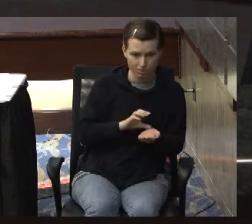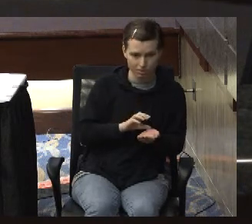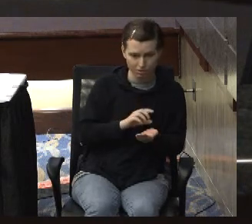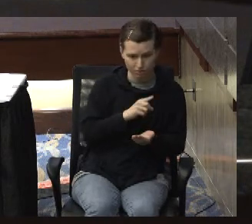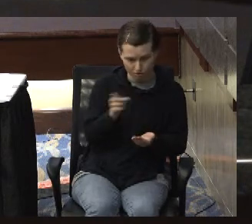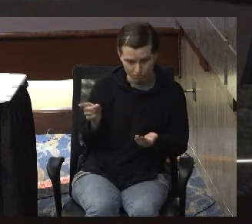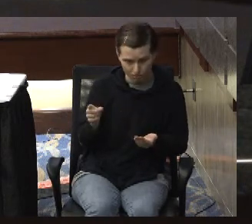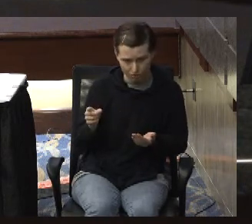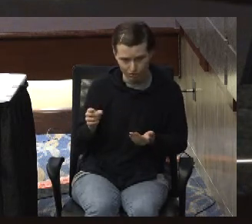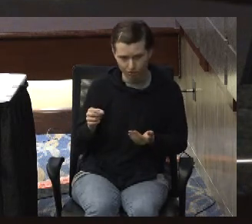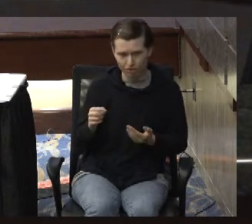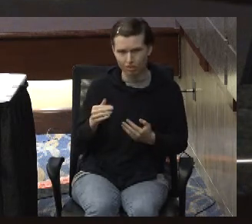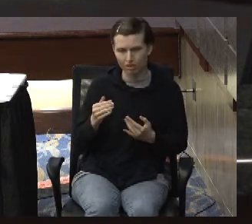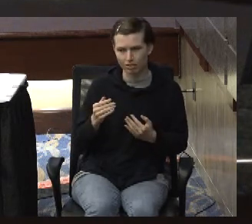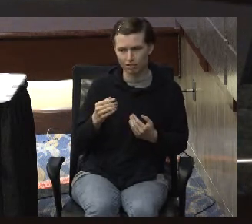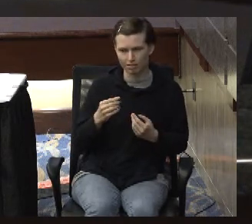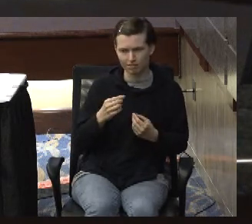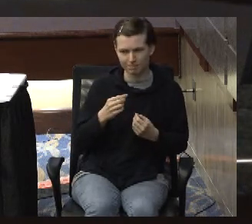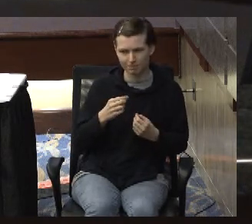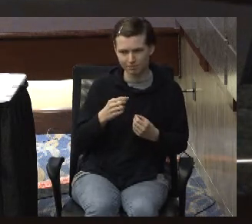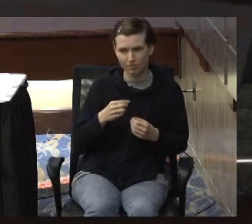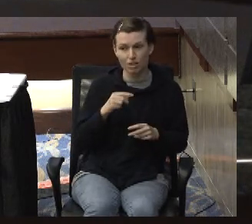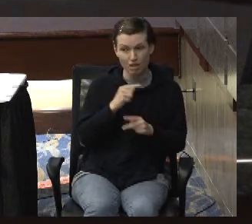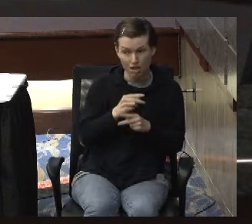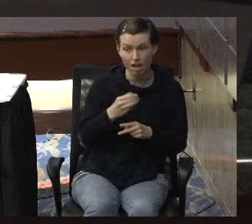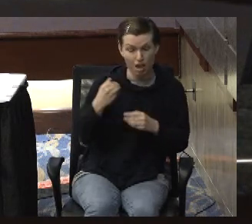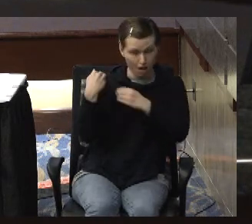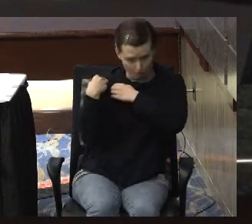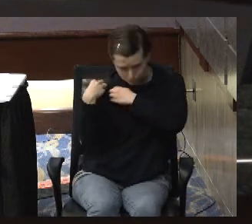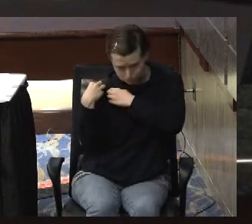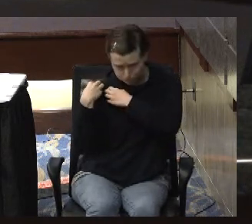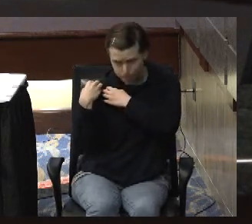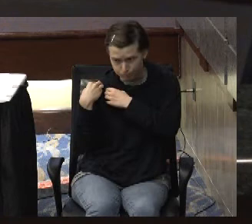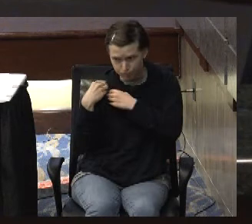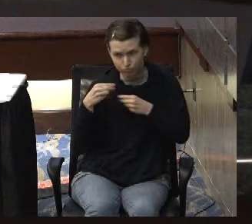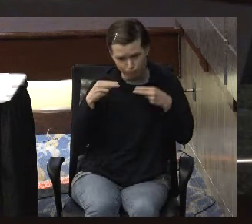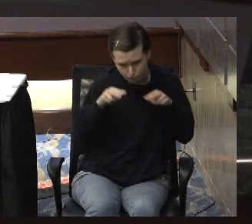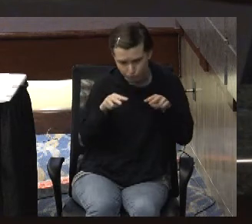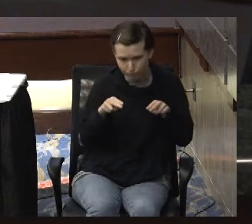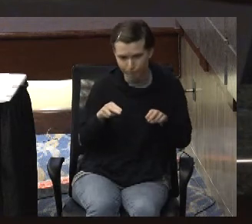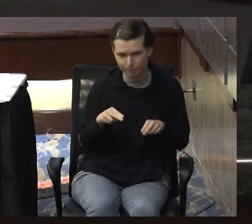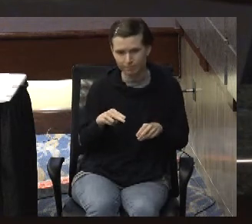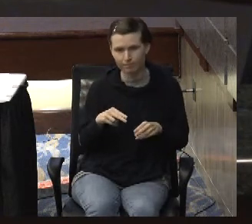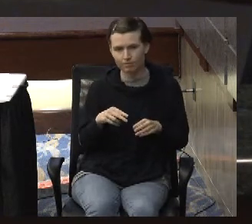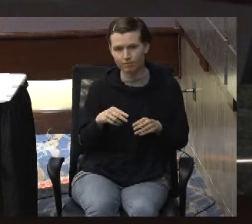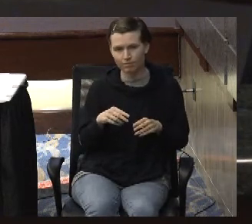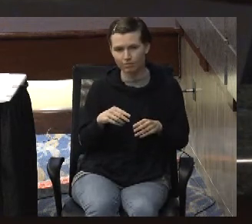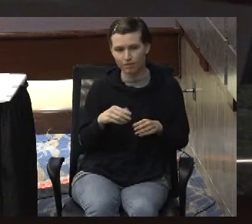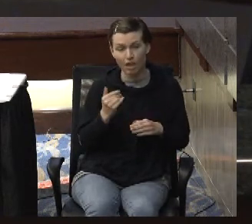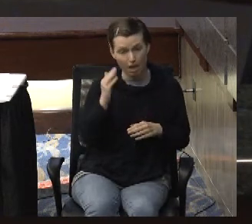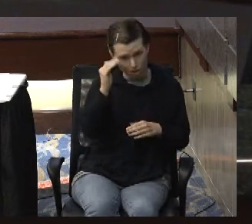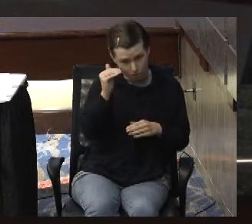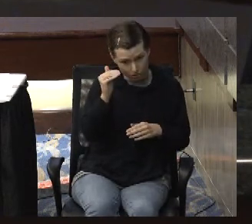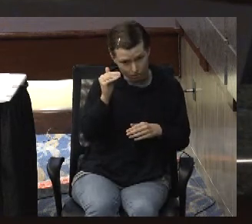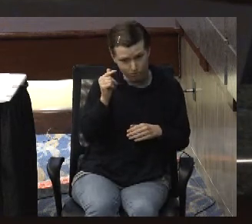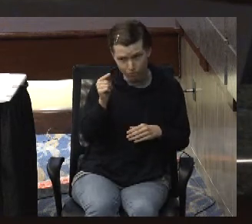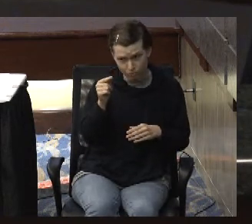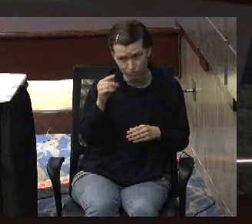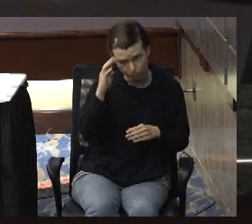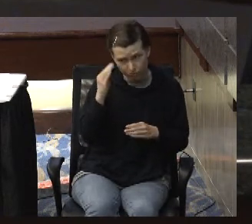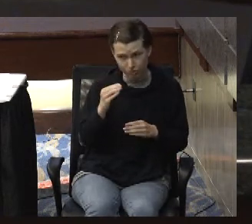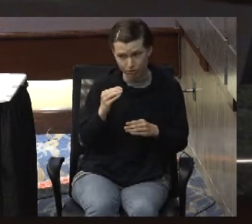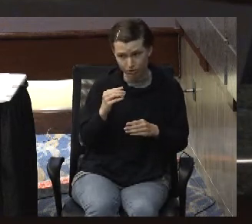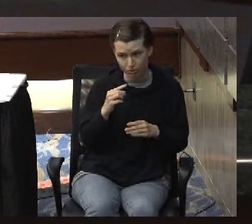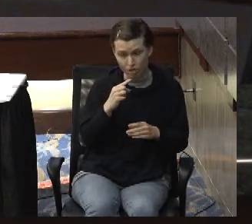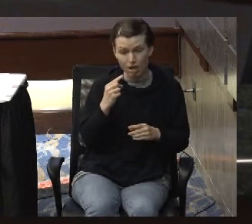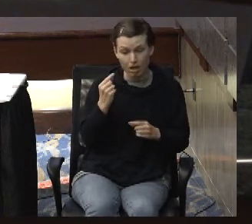your persistence and your consistent advocacy is moving the needle, and I hope you see that, and I hope that you hear that we're listening to you, and we